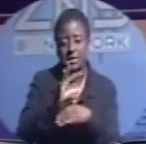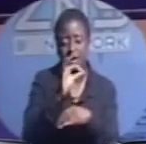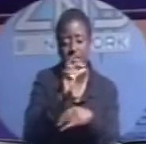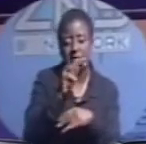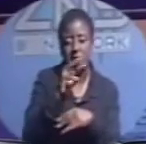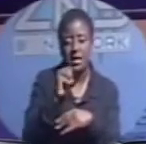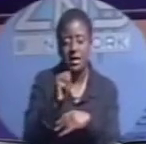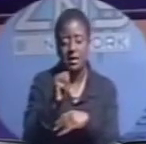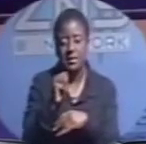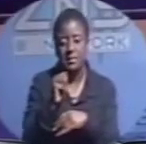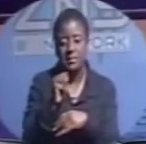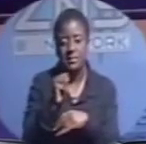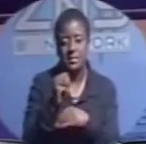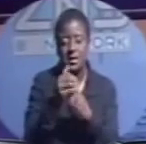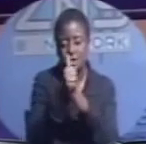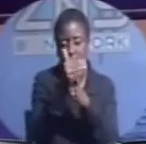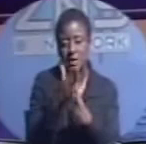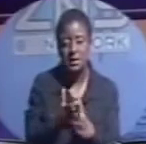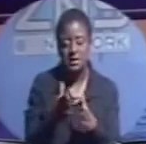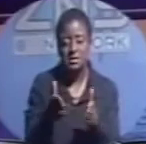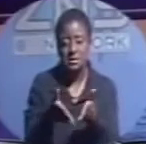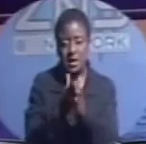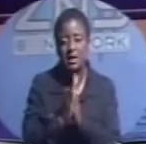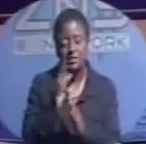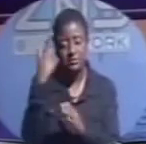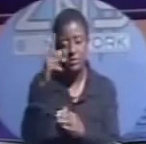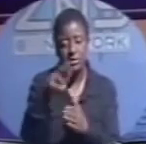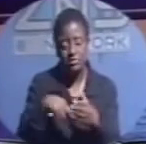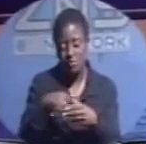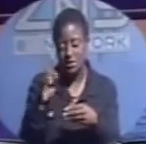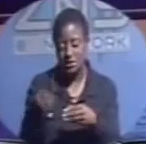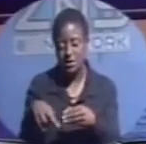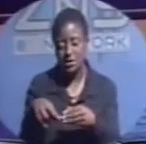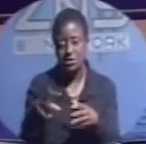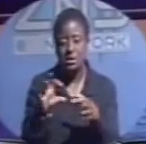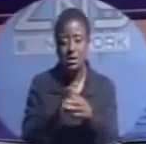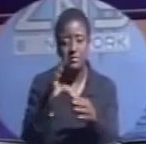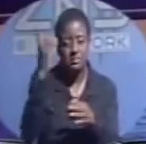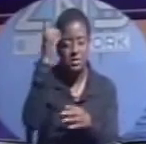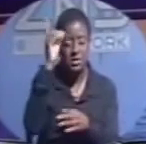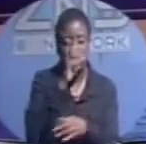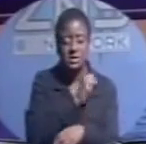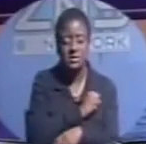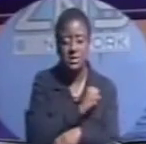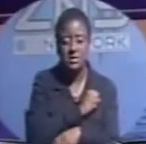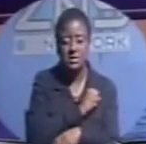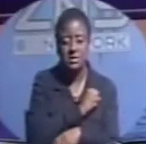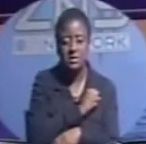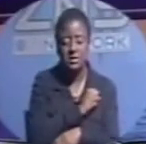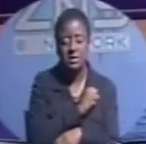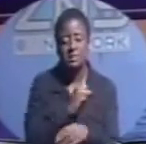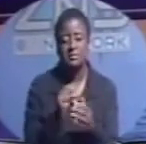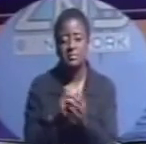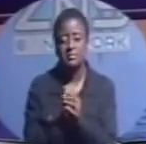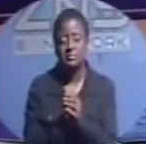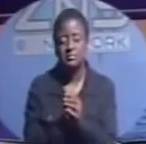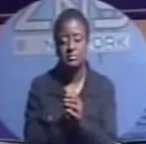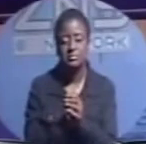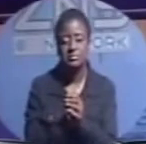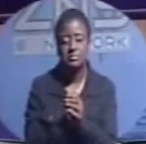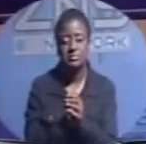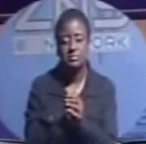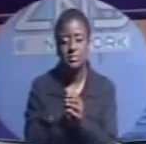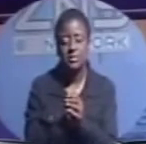Movement leaders' call for the resignation of Deputy House Speaker Dion Smith. It comes amidst allegations raised in a Supreme